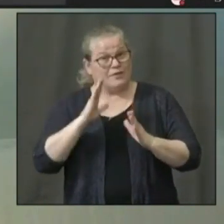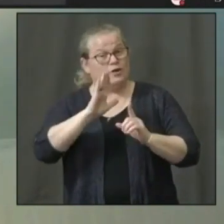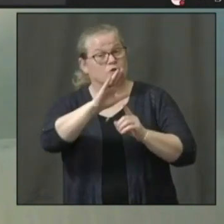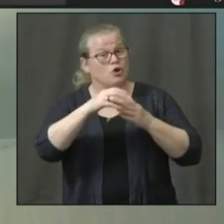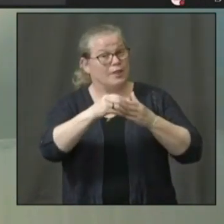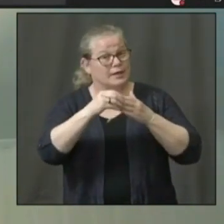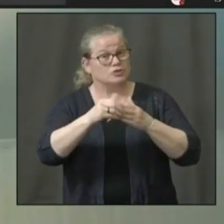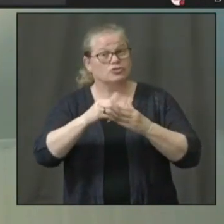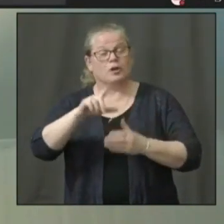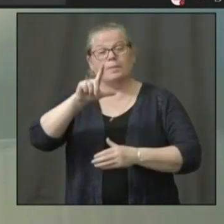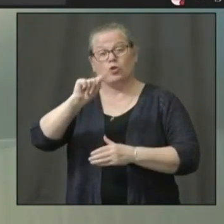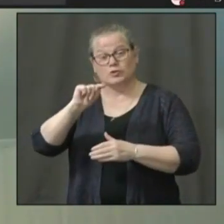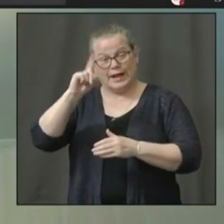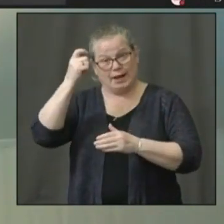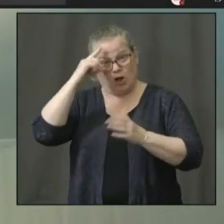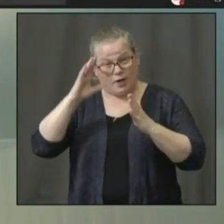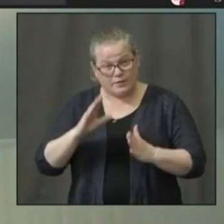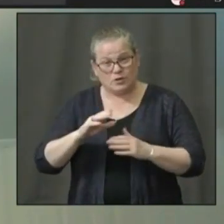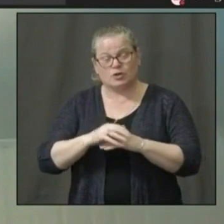and Josh Jabal.